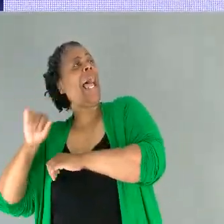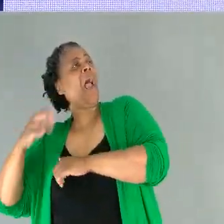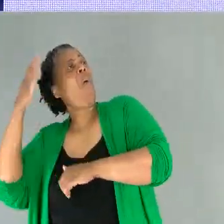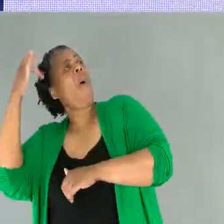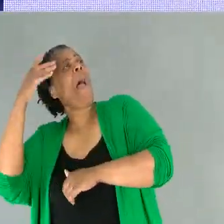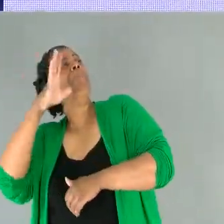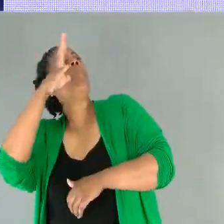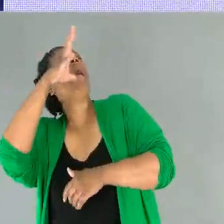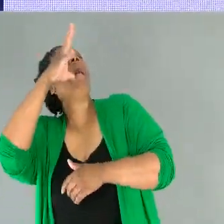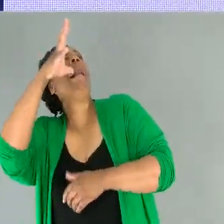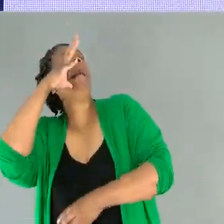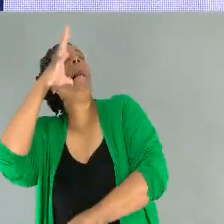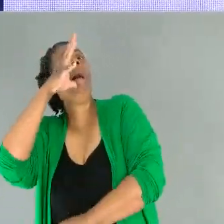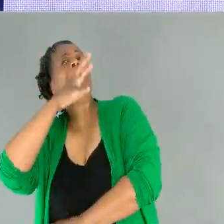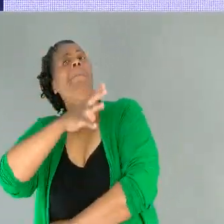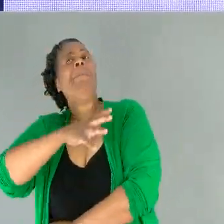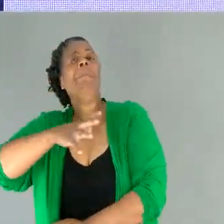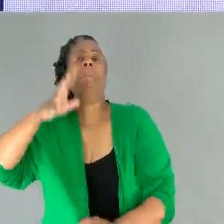Mom,